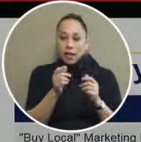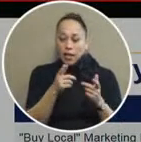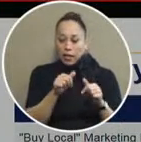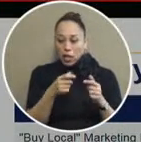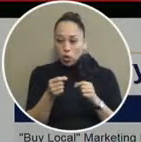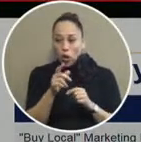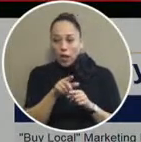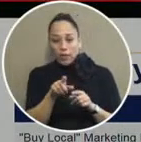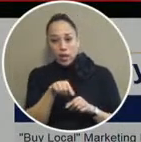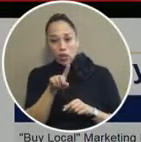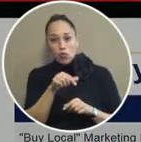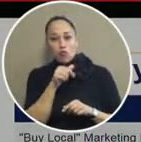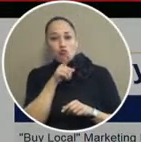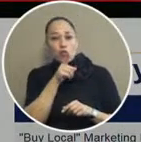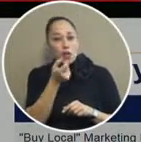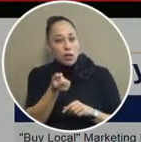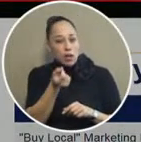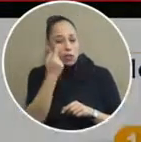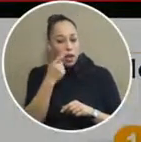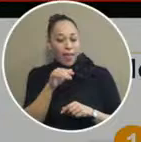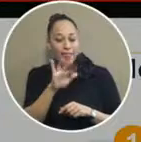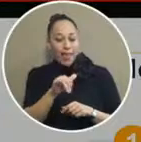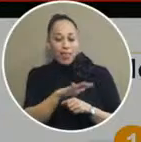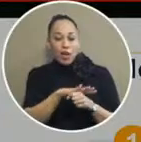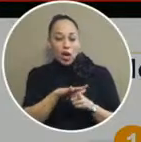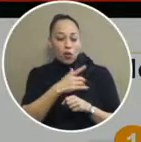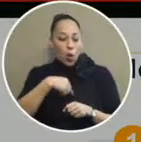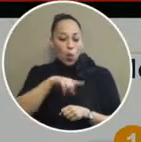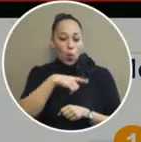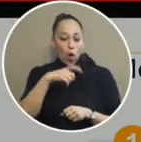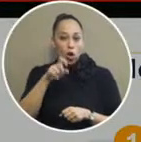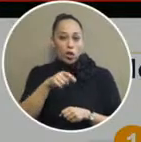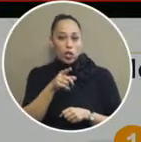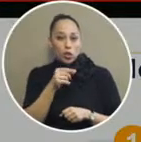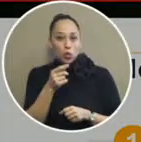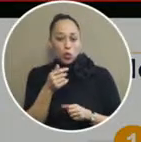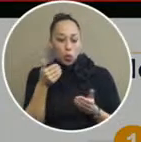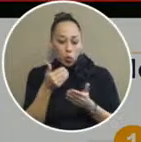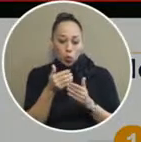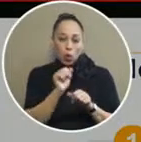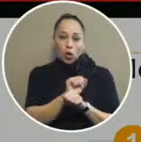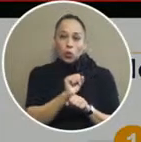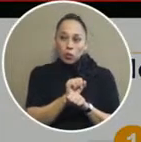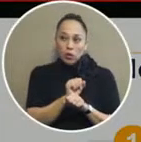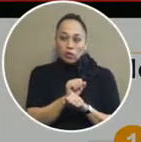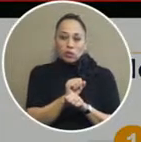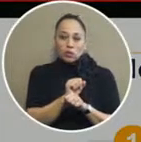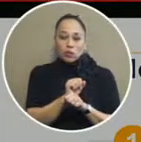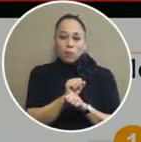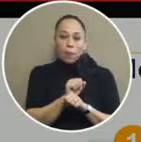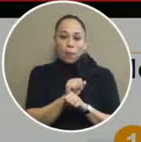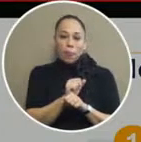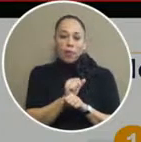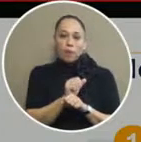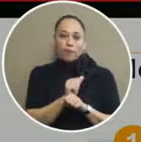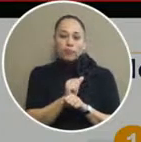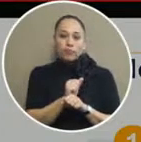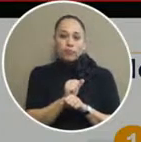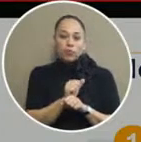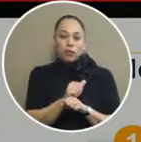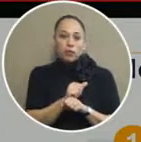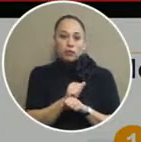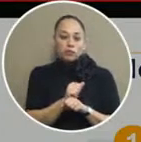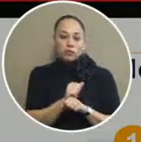really understood that this is an area that we all need to be very, very closely in tune with. If you could go to that next